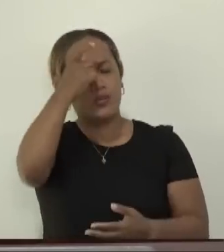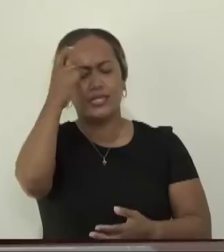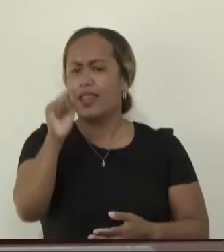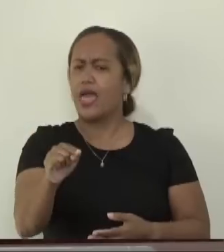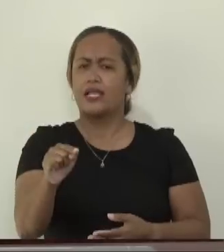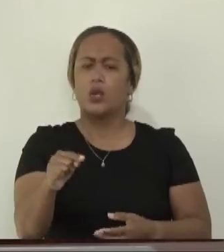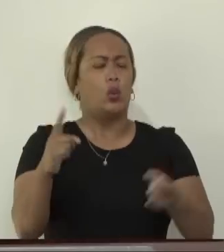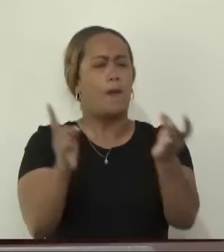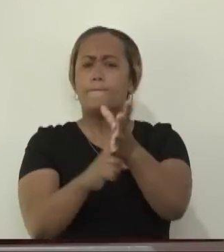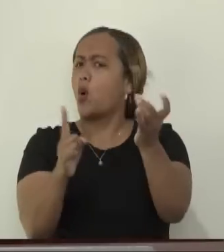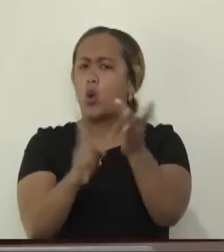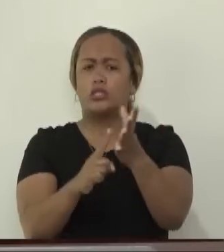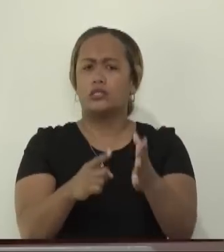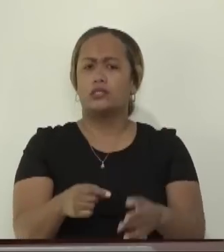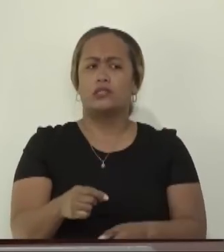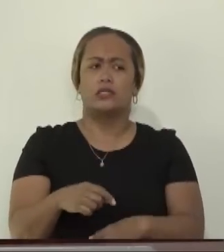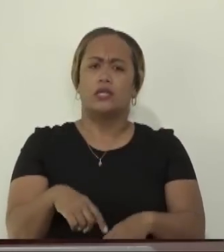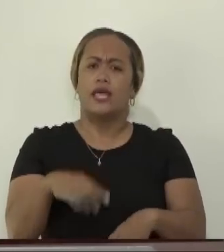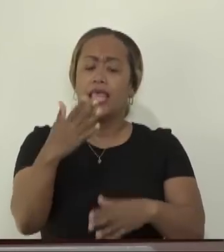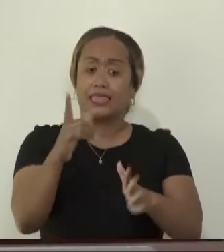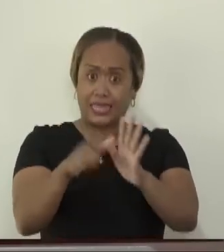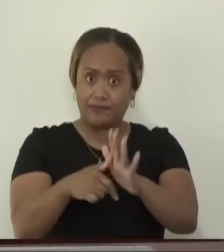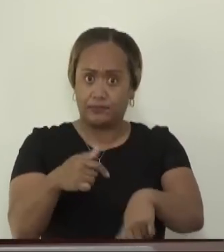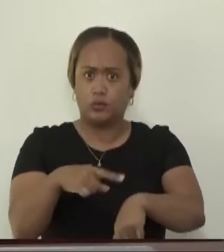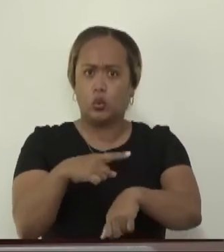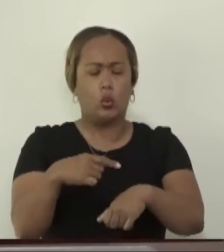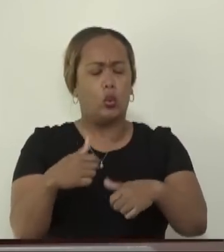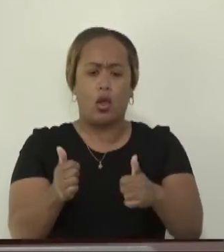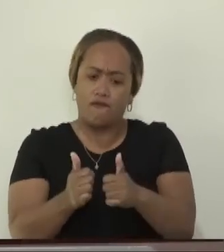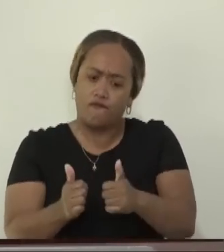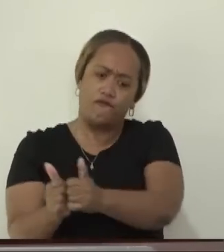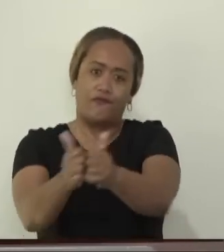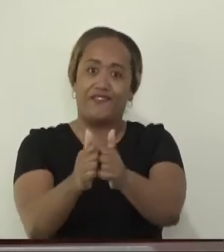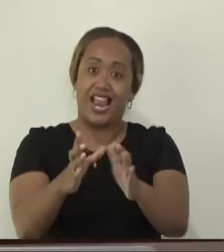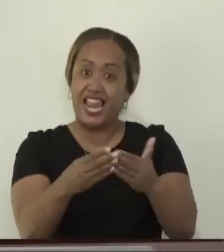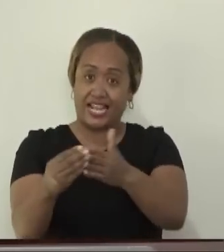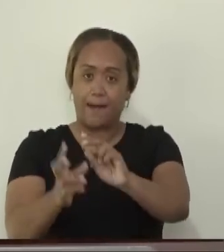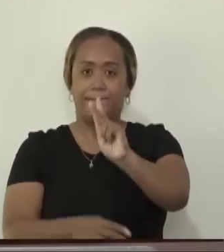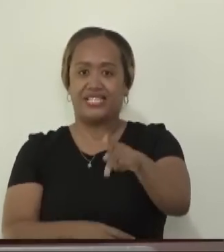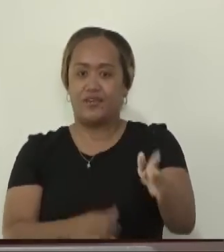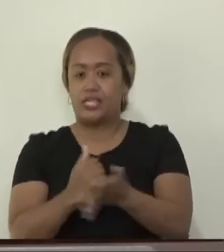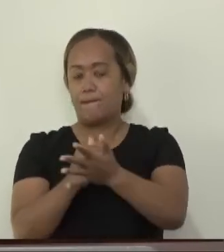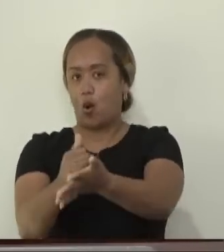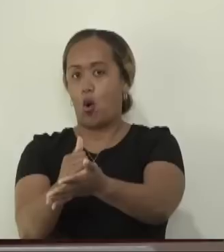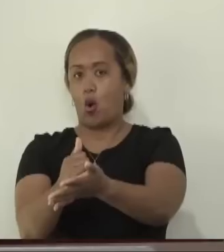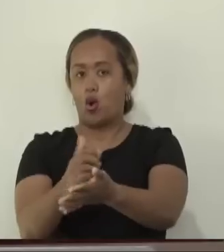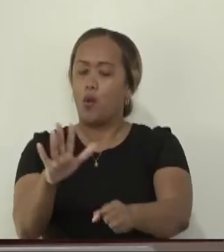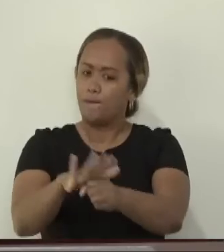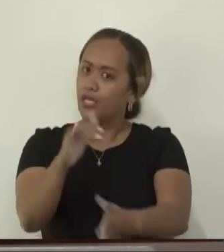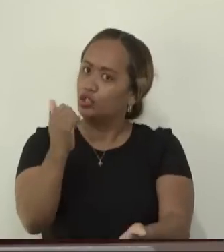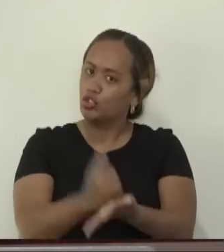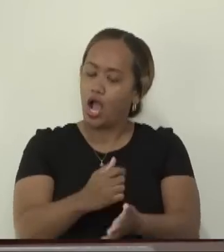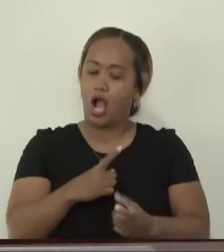that it was important to attend as a fellow leader of the Pacific and to affirm